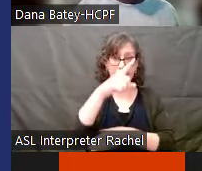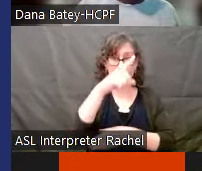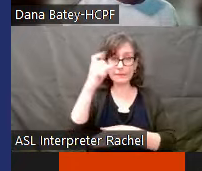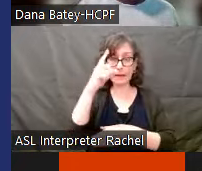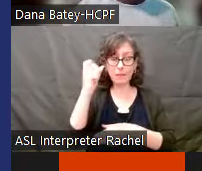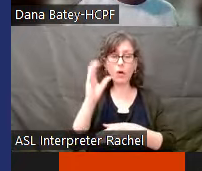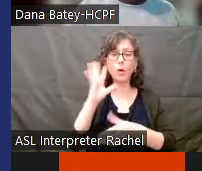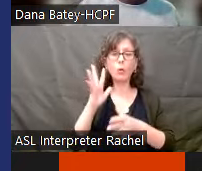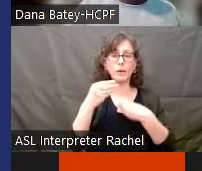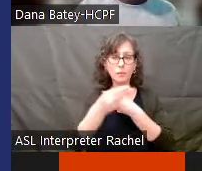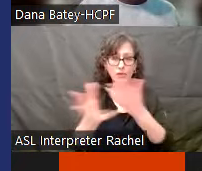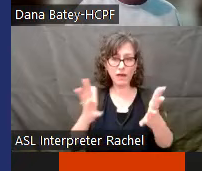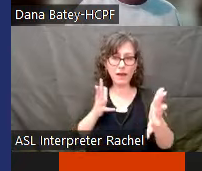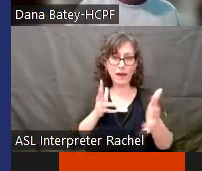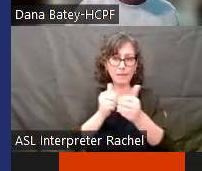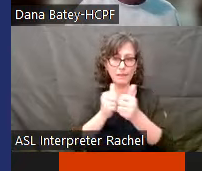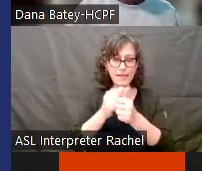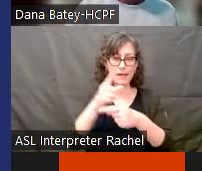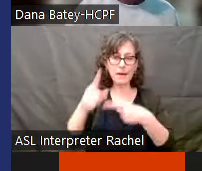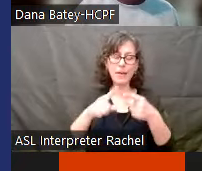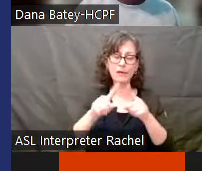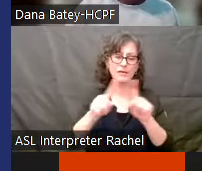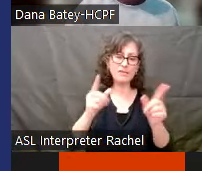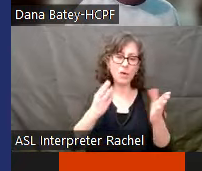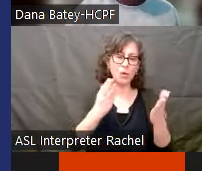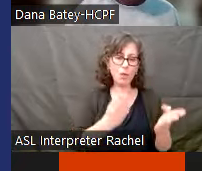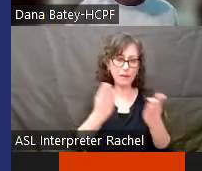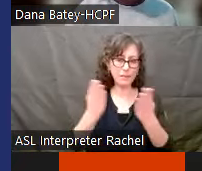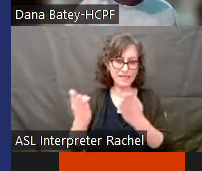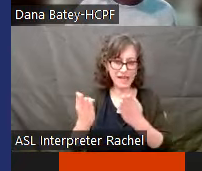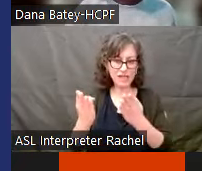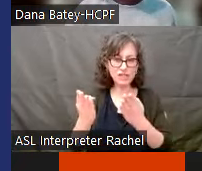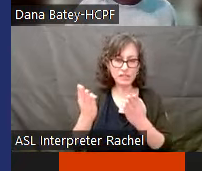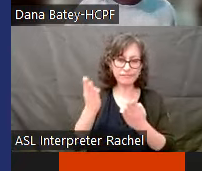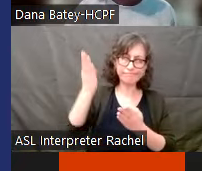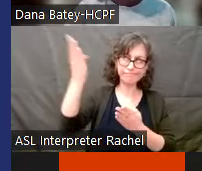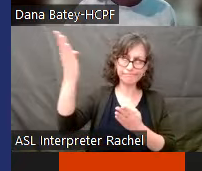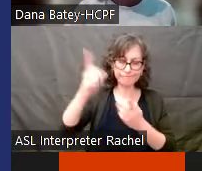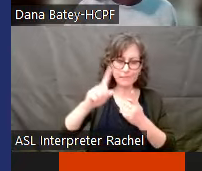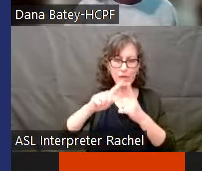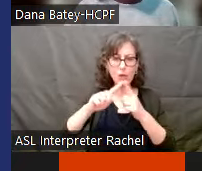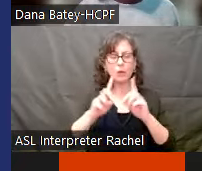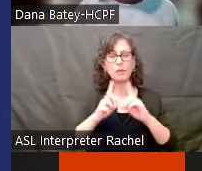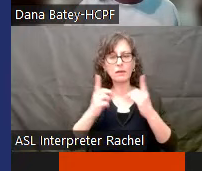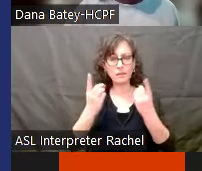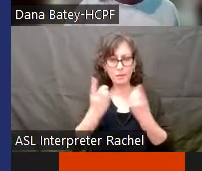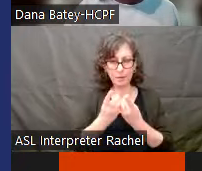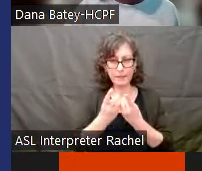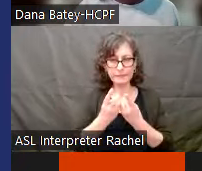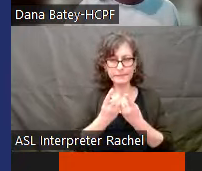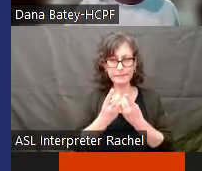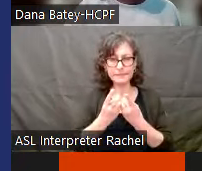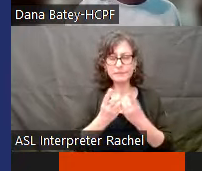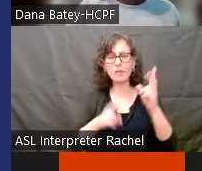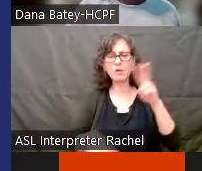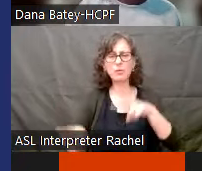an update on the recommendations that you've forwarded to the department, and we'll look at